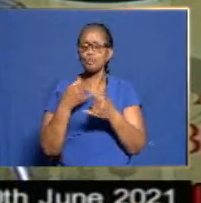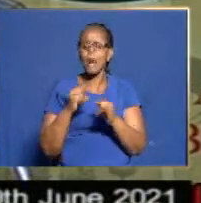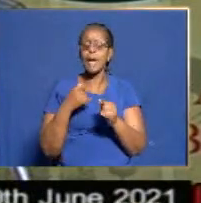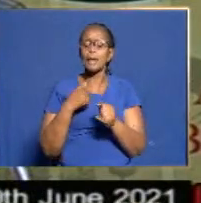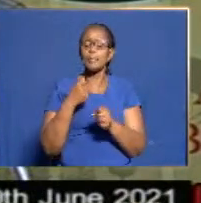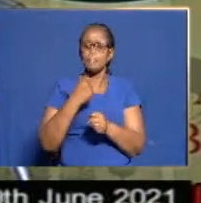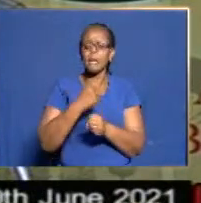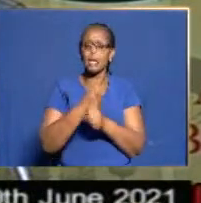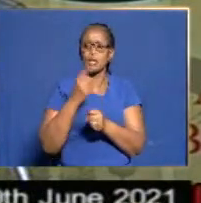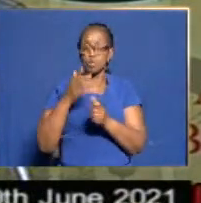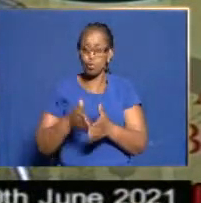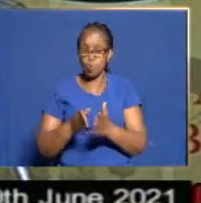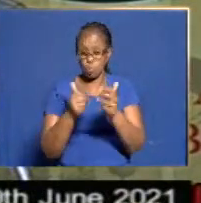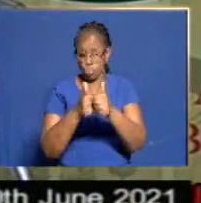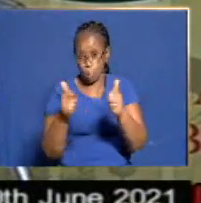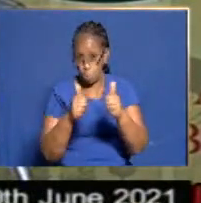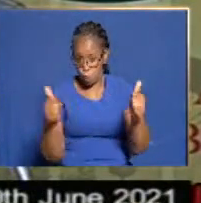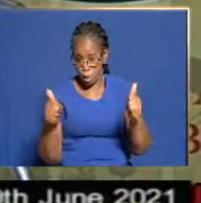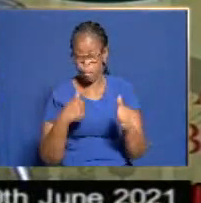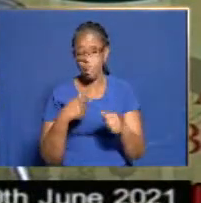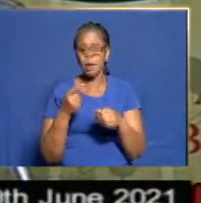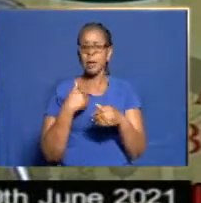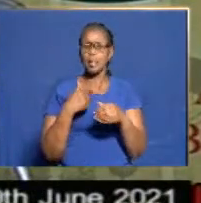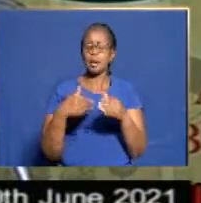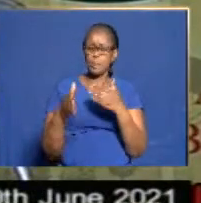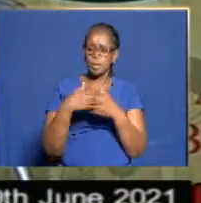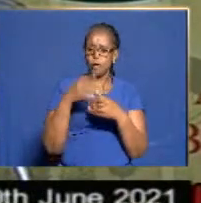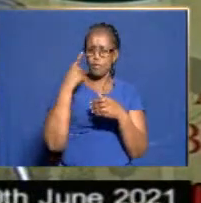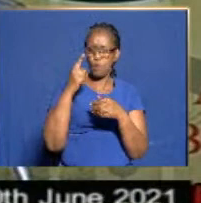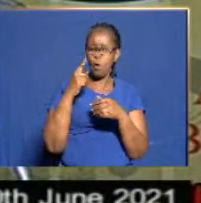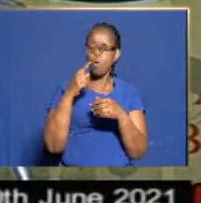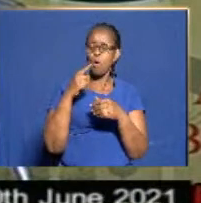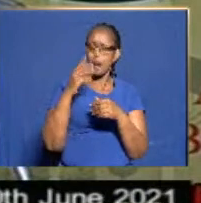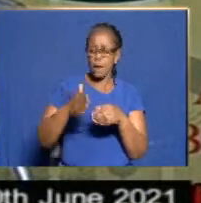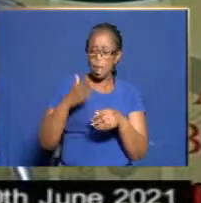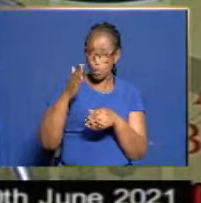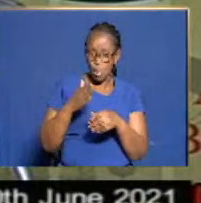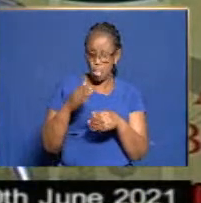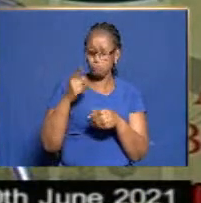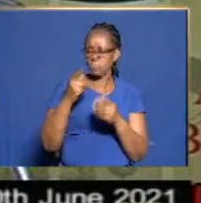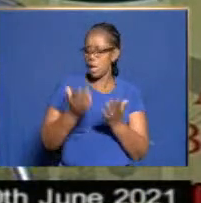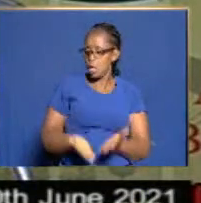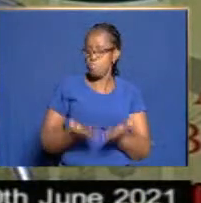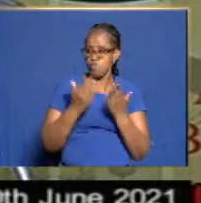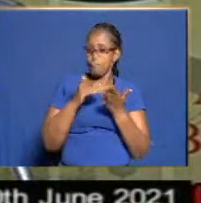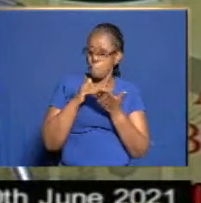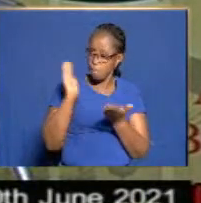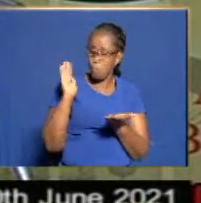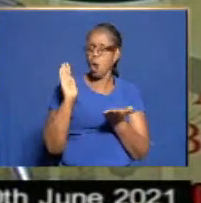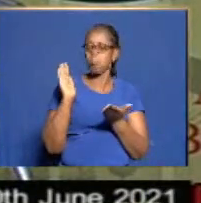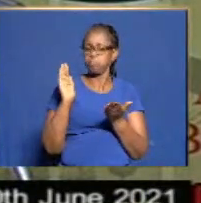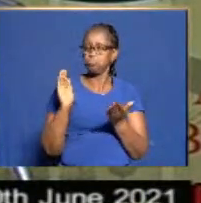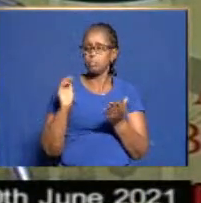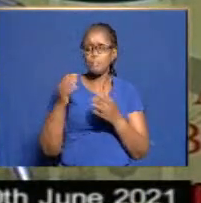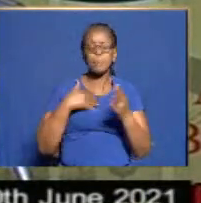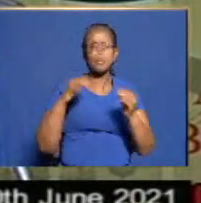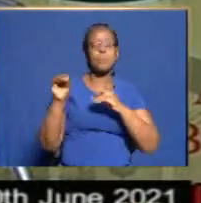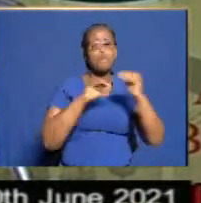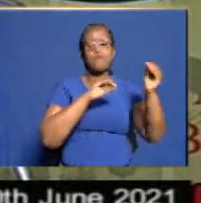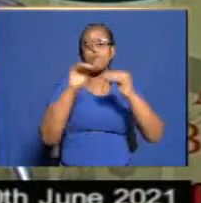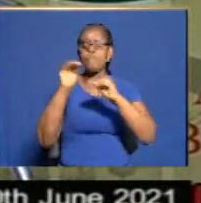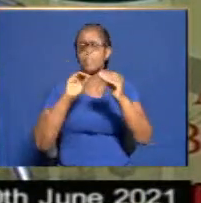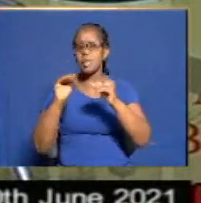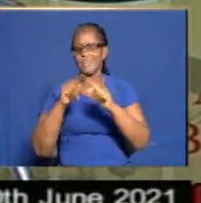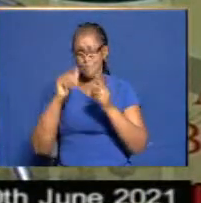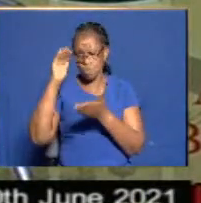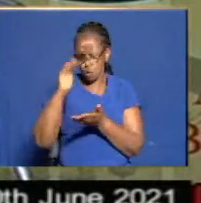Speaker, the rehabilitation of the meter gauge railway has improved interconnectivity and reduced traffic congestion on our roads. To